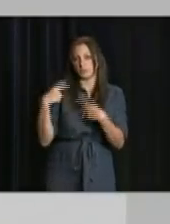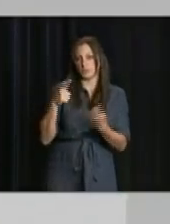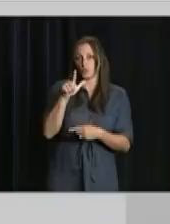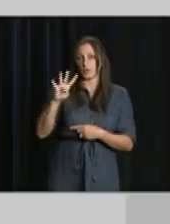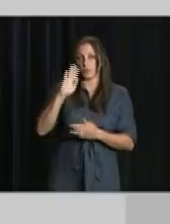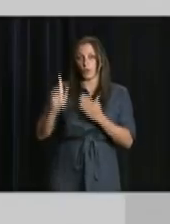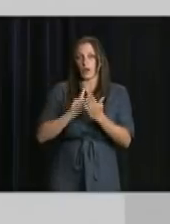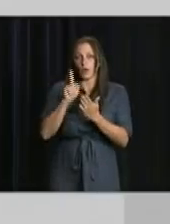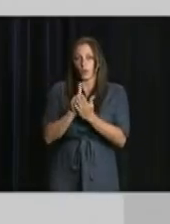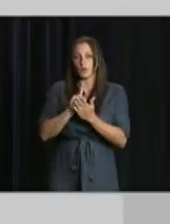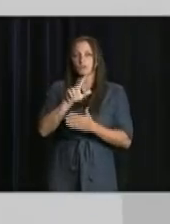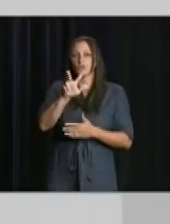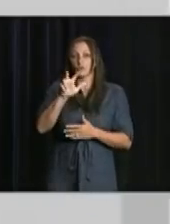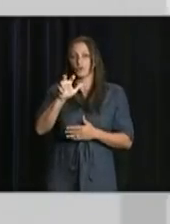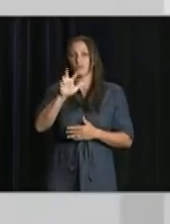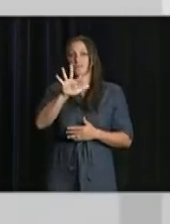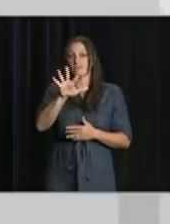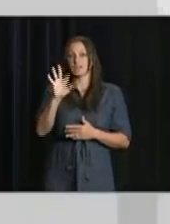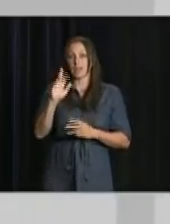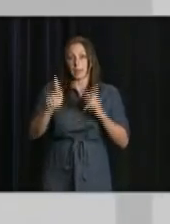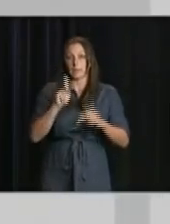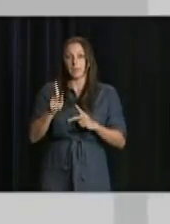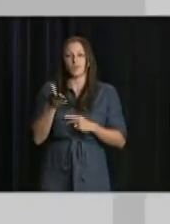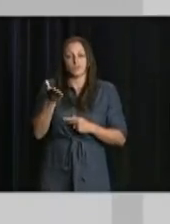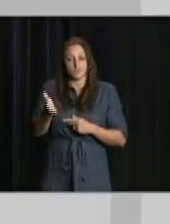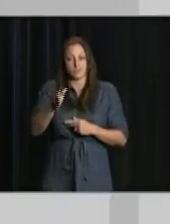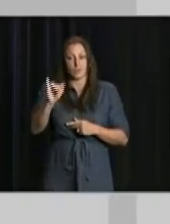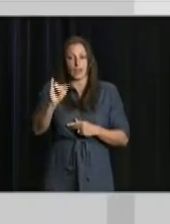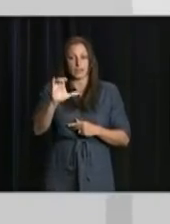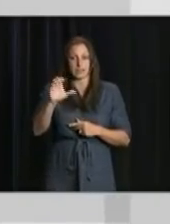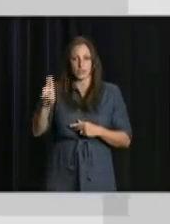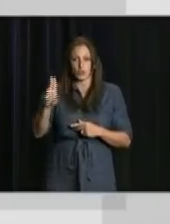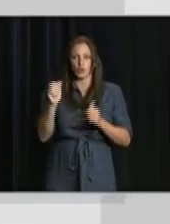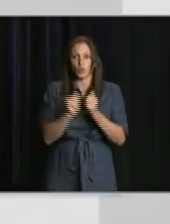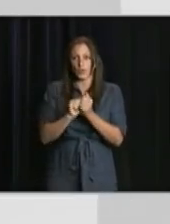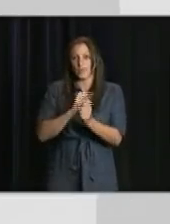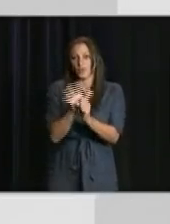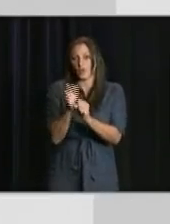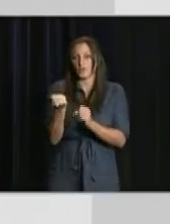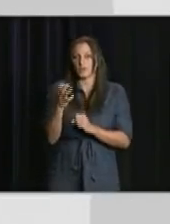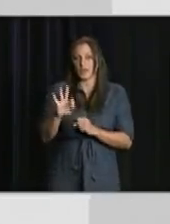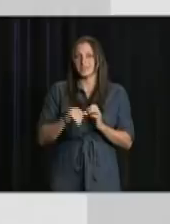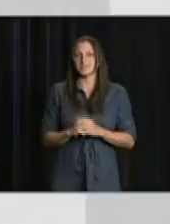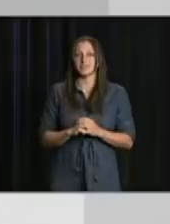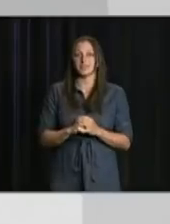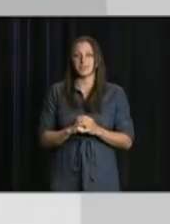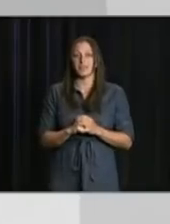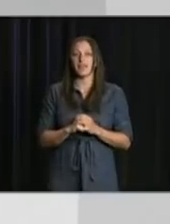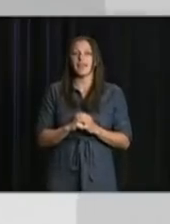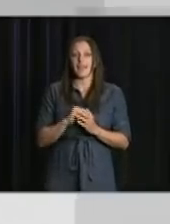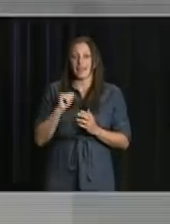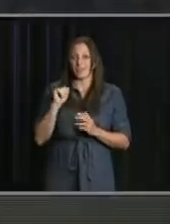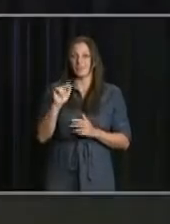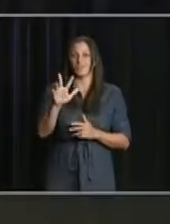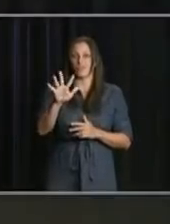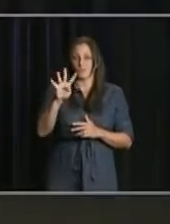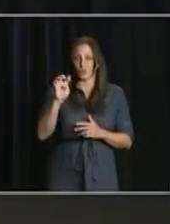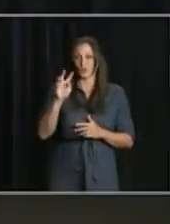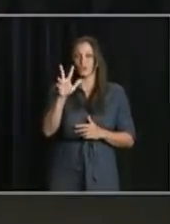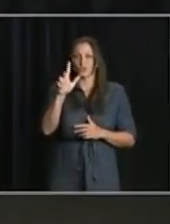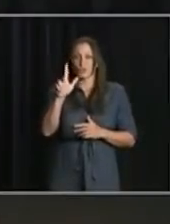359 patients are in the ICU with COVID-19 and 243 are on ventilators. So still quite high in those